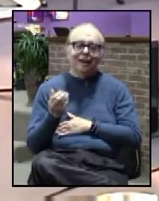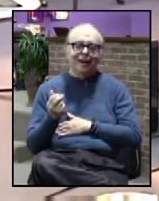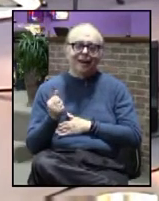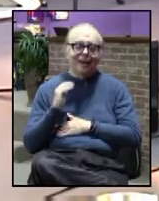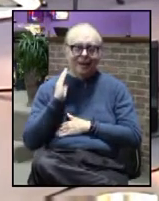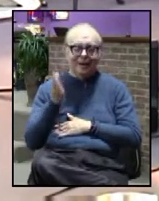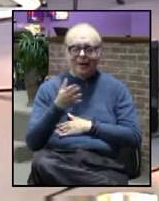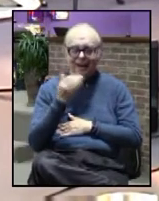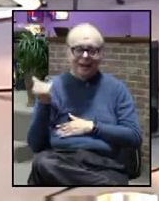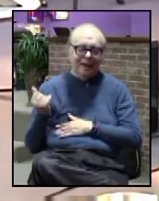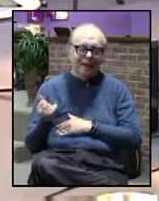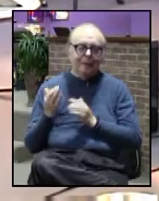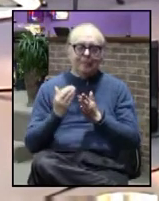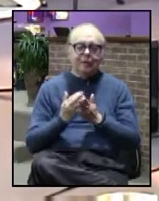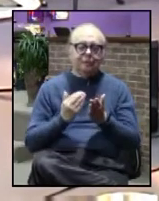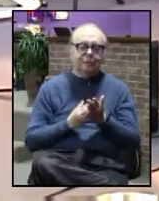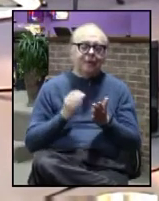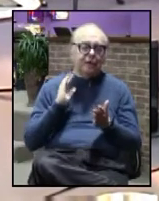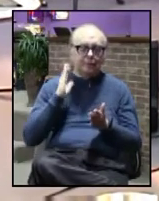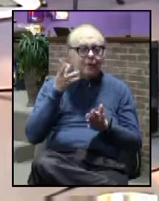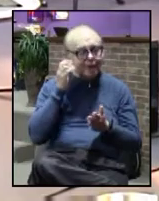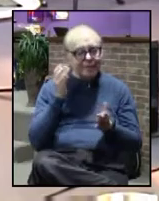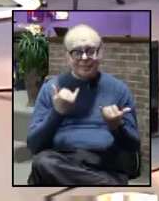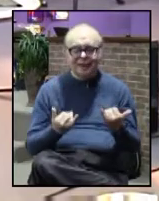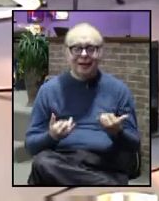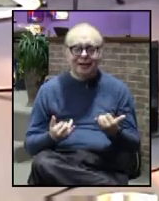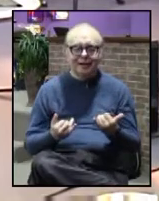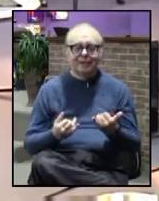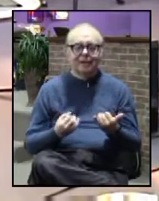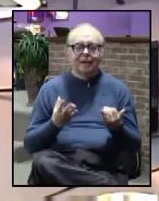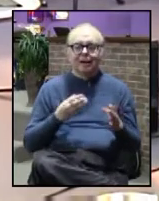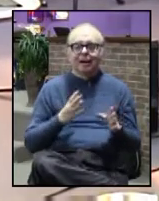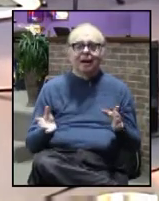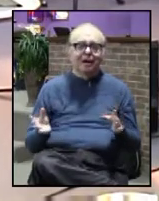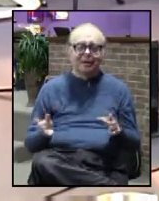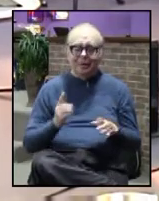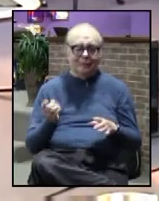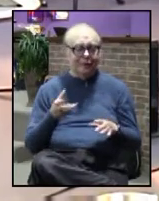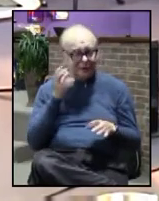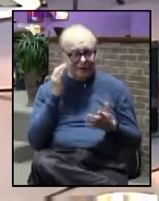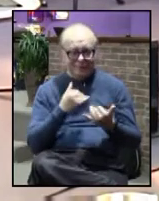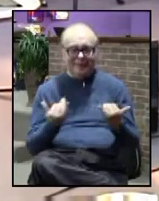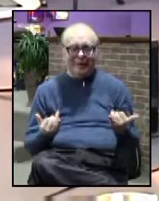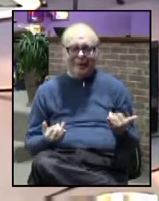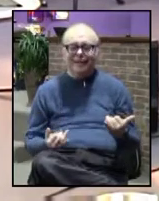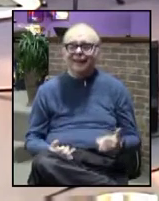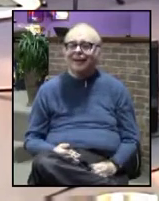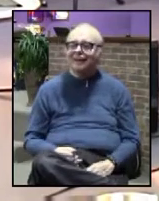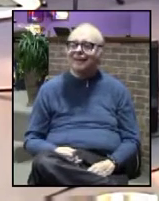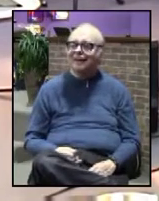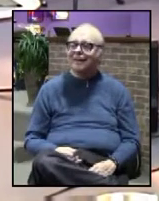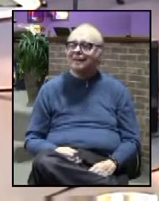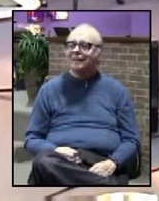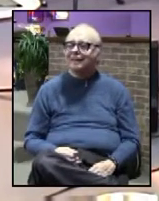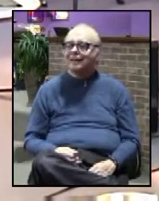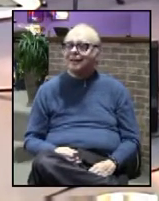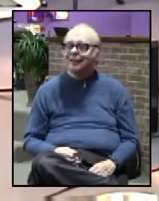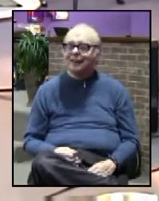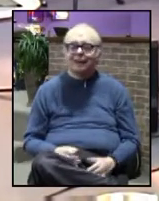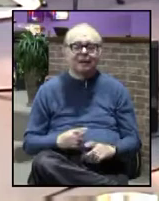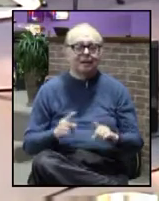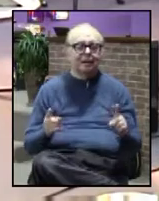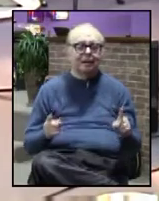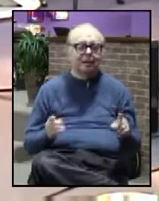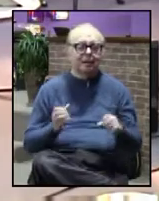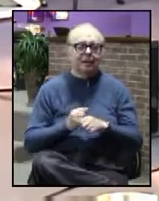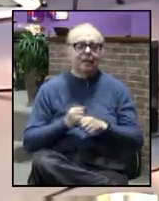It's going to be the best one you're going to hear today. Because for a lot of you, it's going to be the only one you're going to hear today. Okay? But